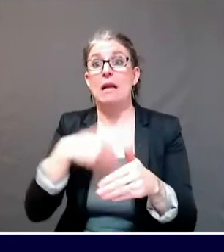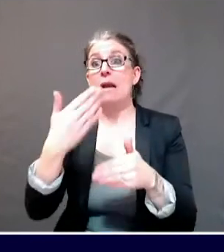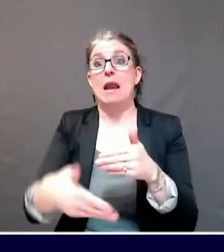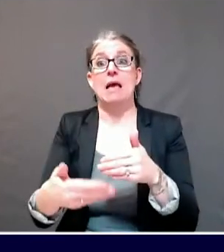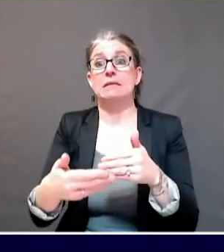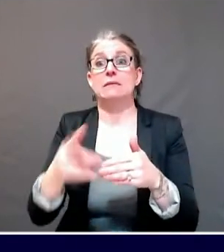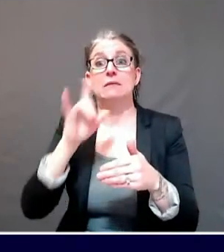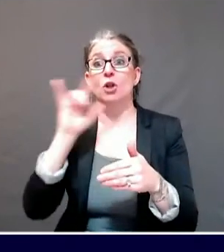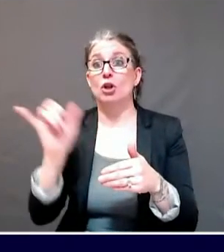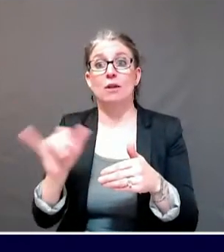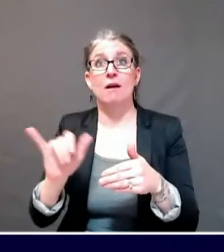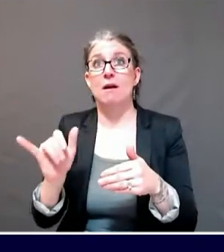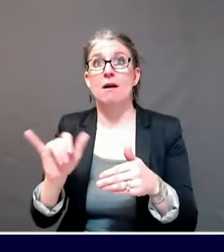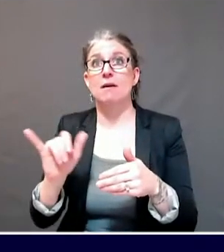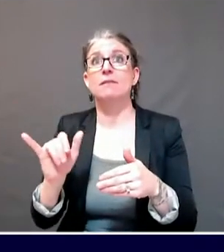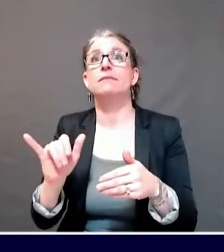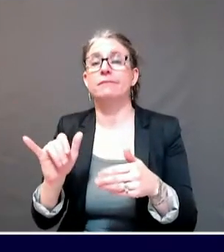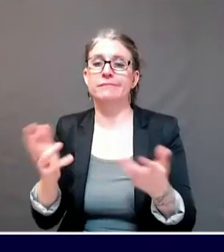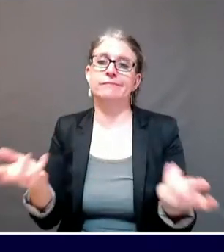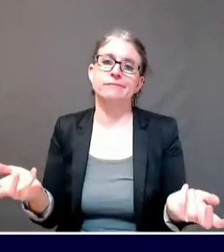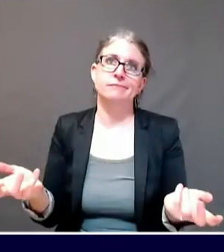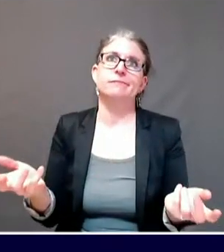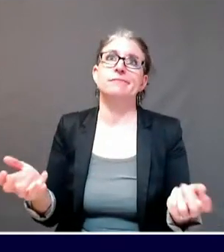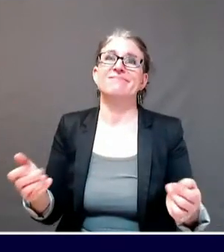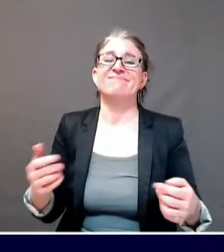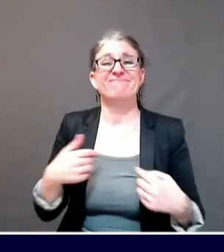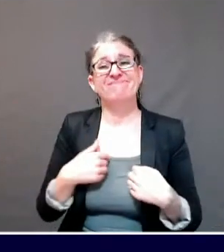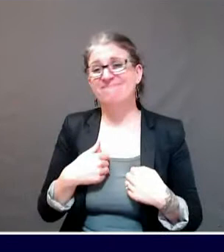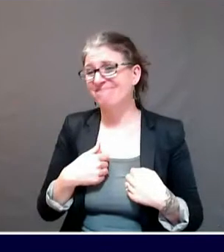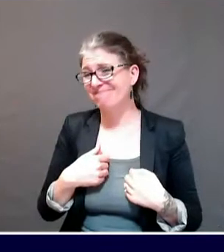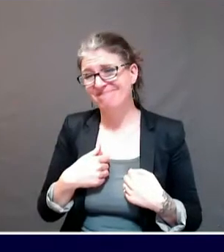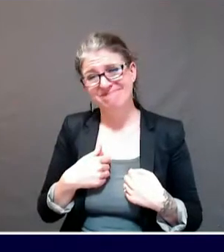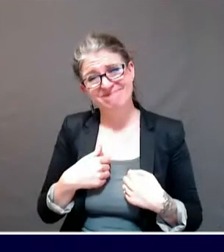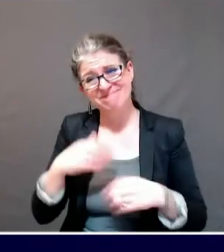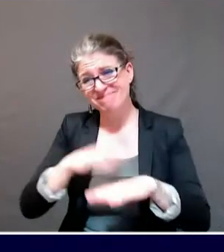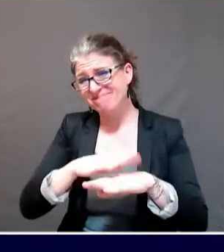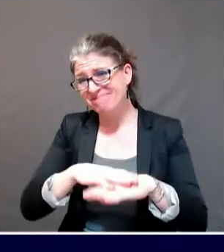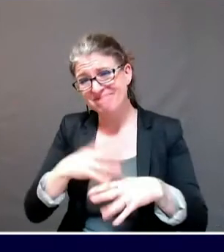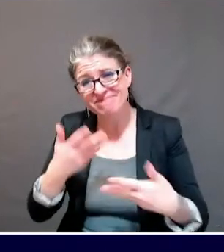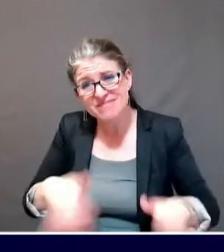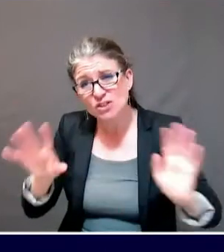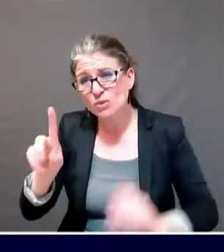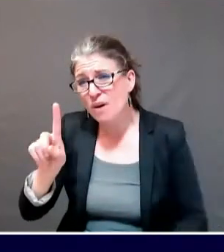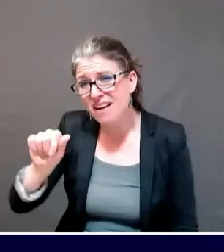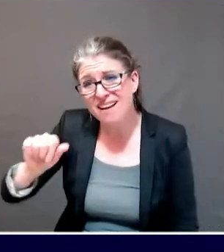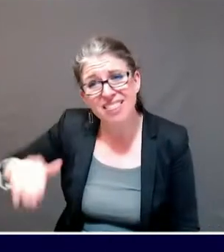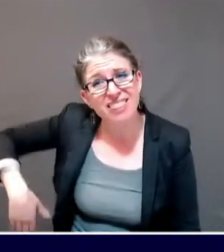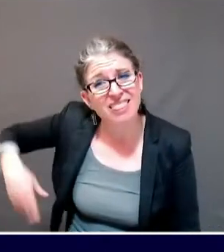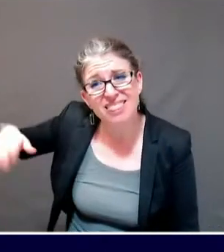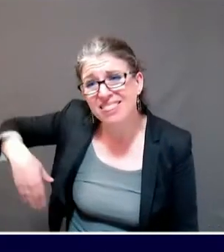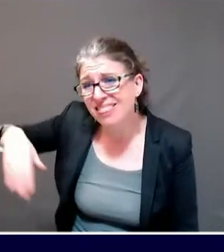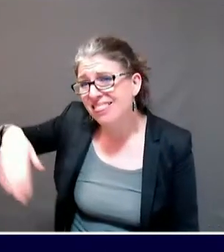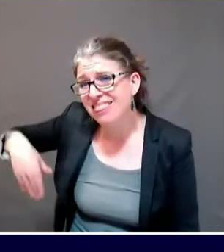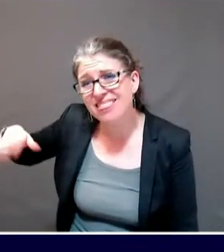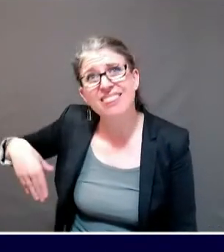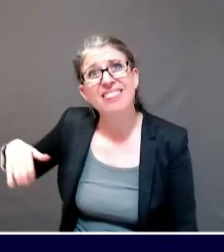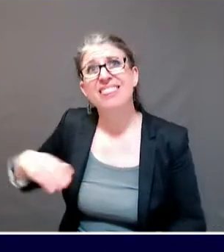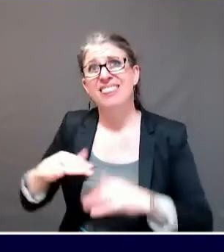squarely in the midst of 1A. Hospitals have made great progress in vaccinating that